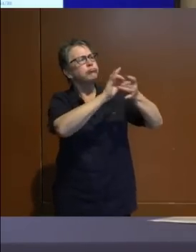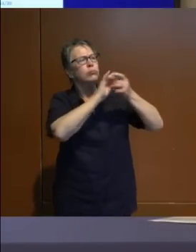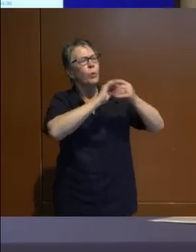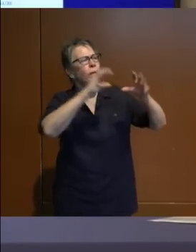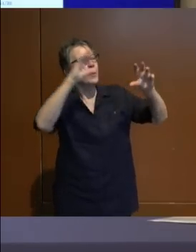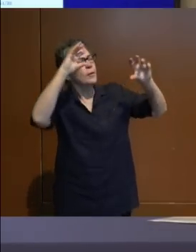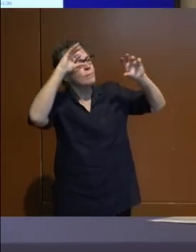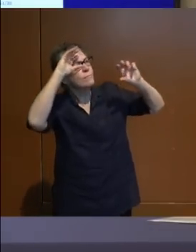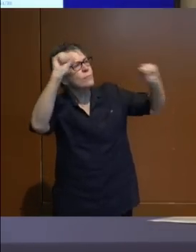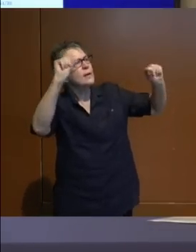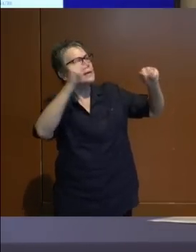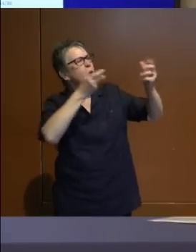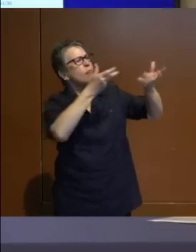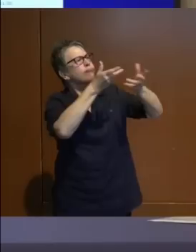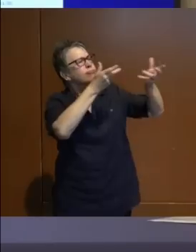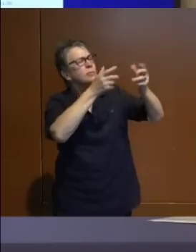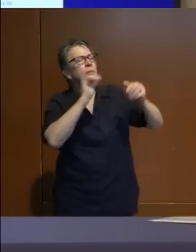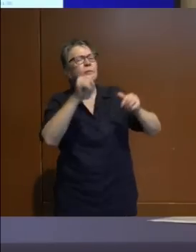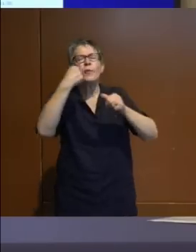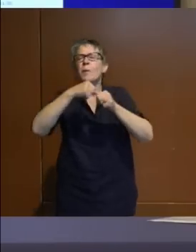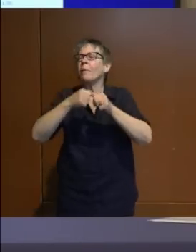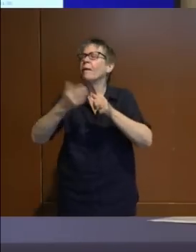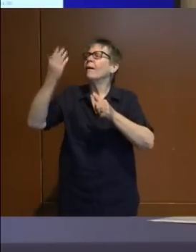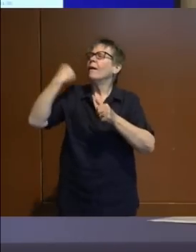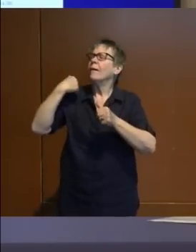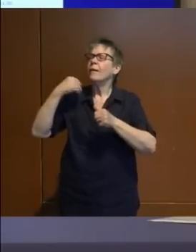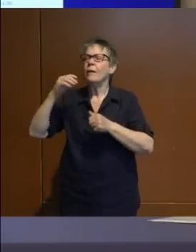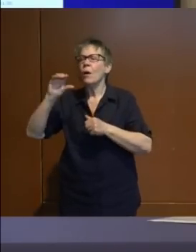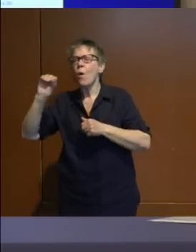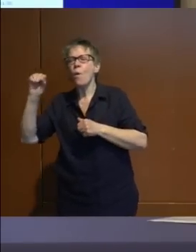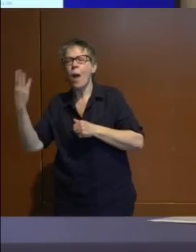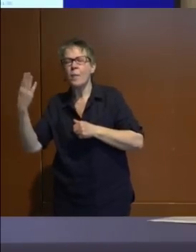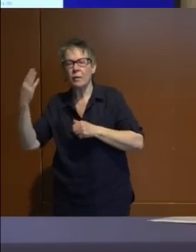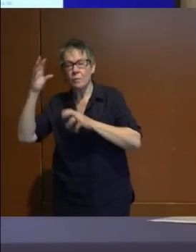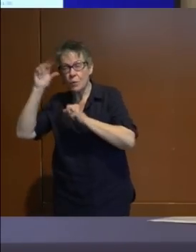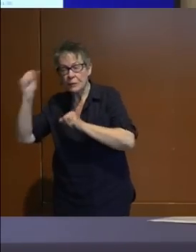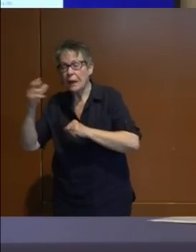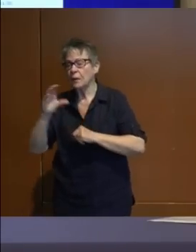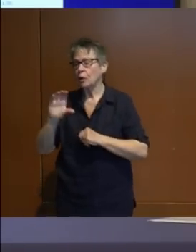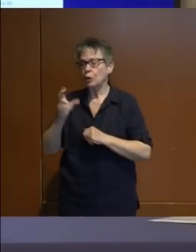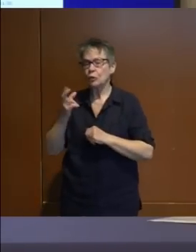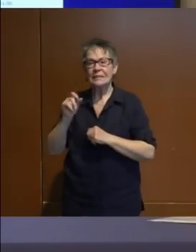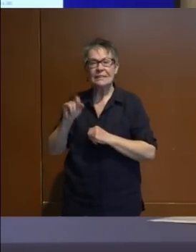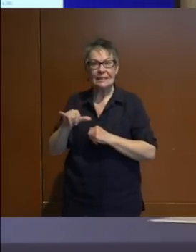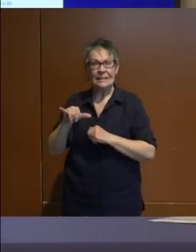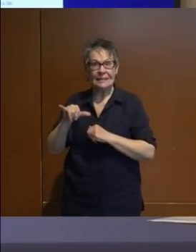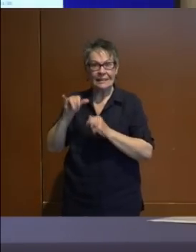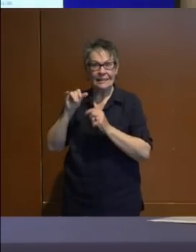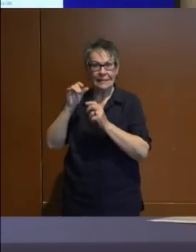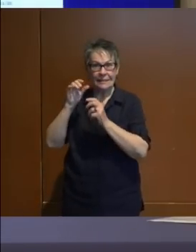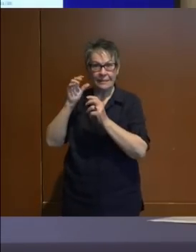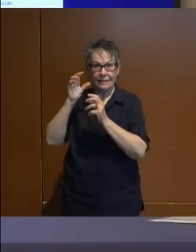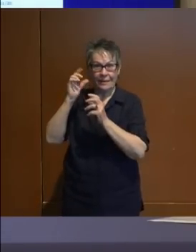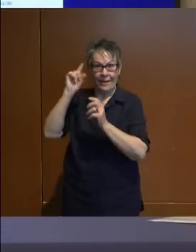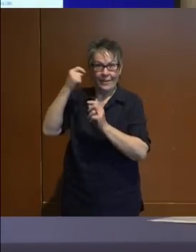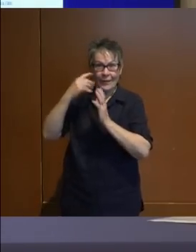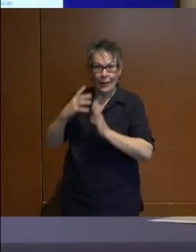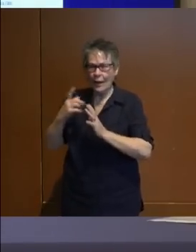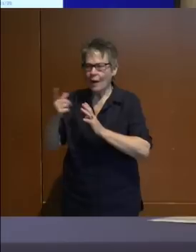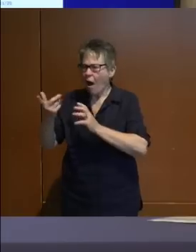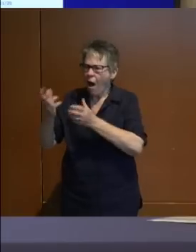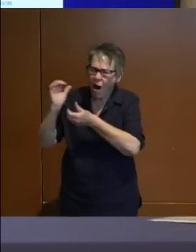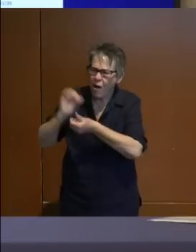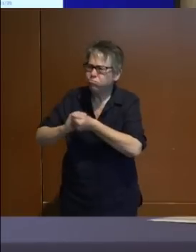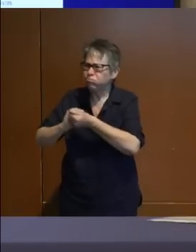like you to clarify where we are on hospital capacity. Apologies if you did roll out those stats earlier, but I know that